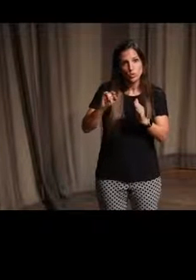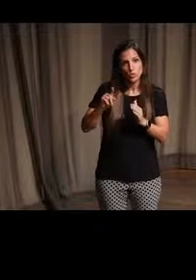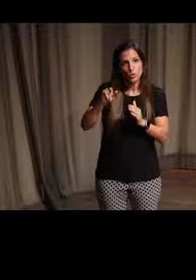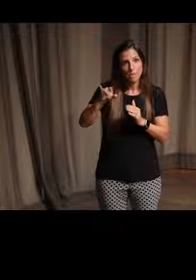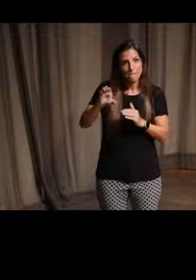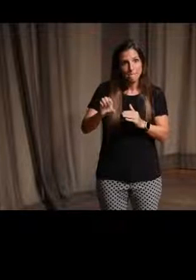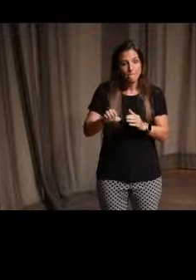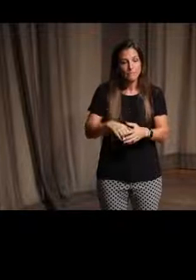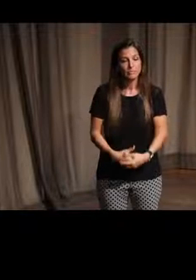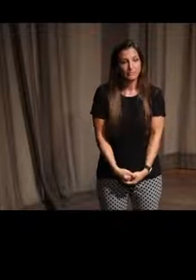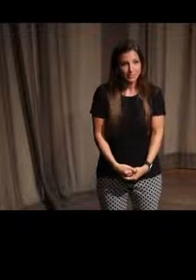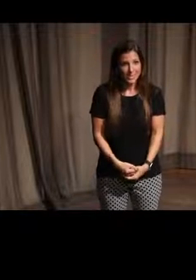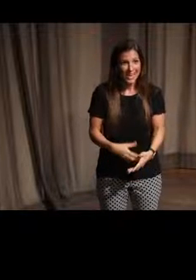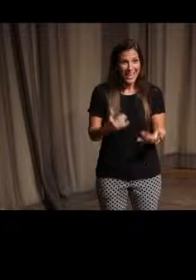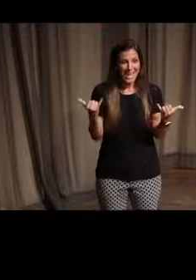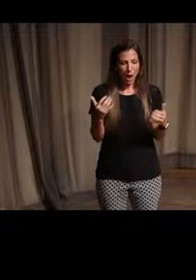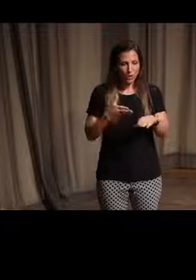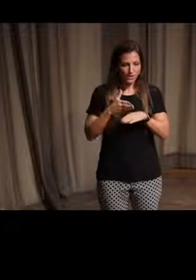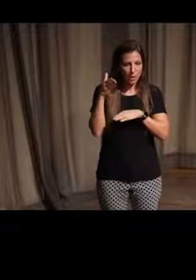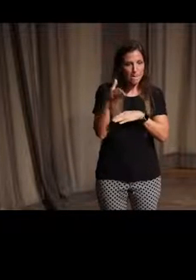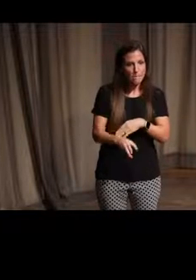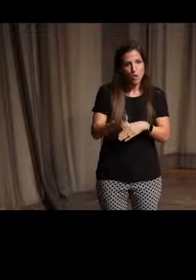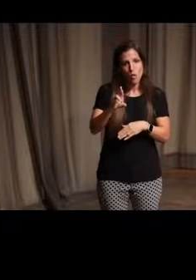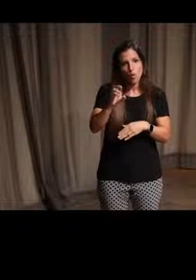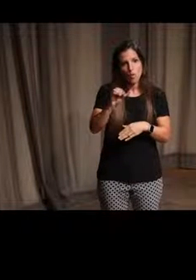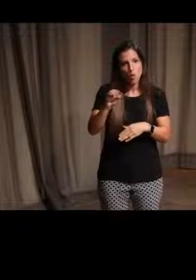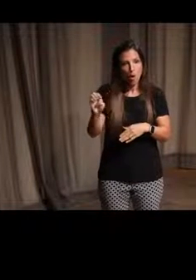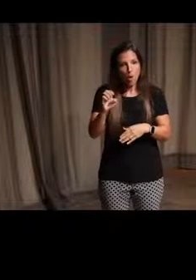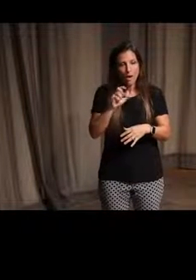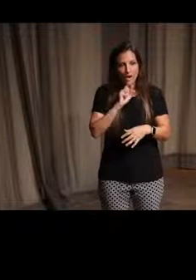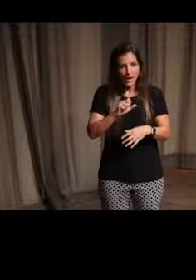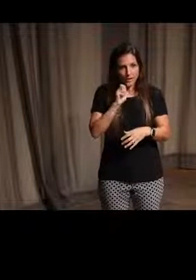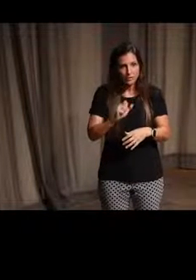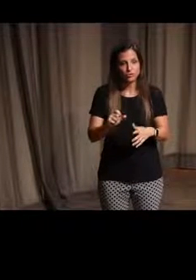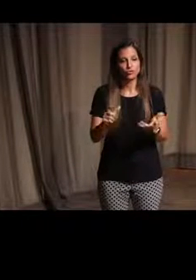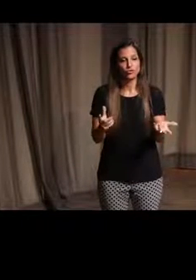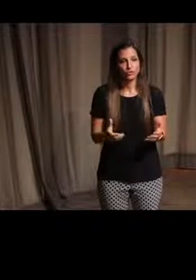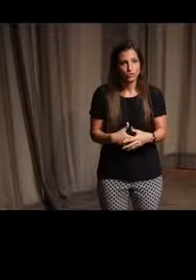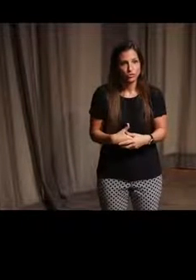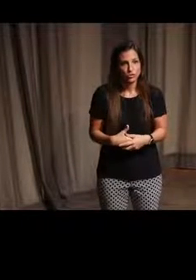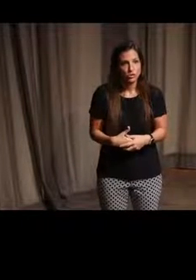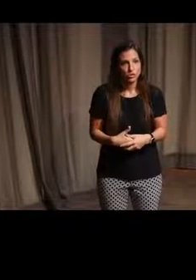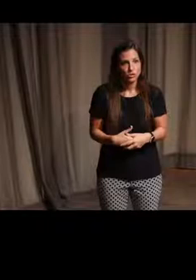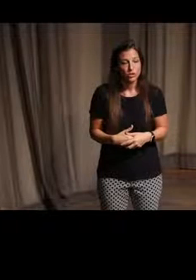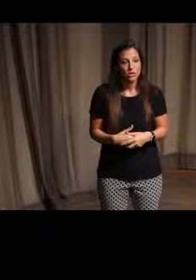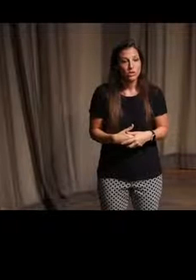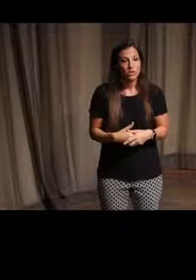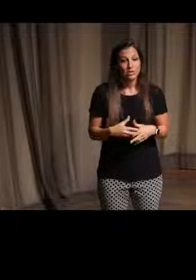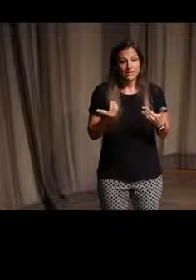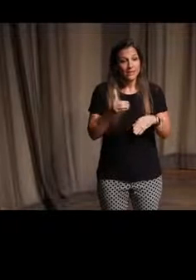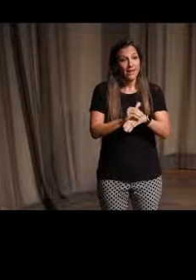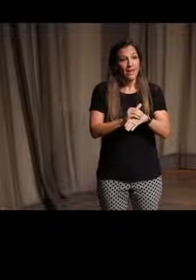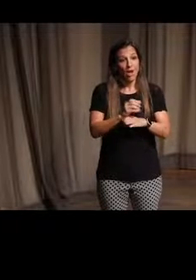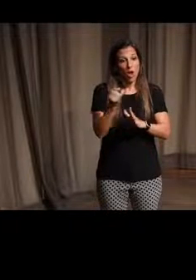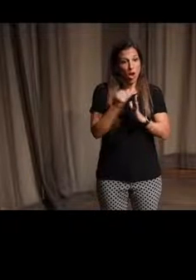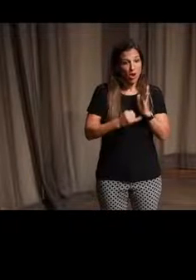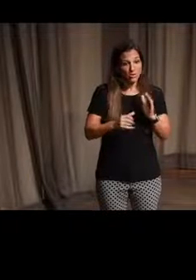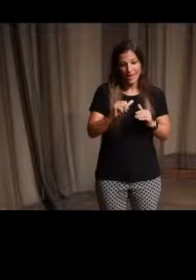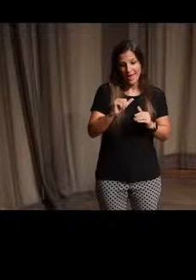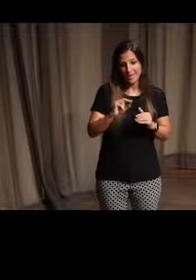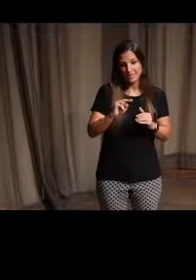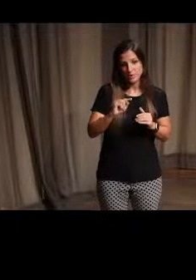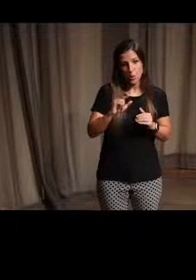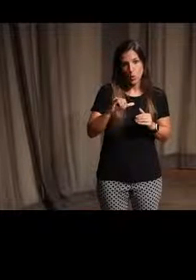in a Post-Roe Age with Antonia Wright and Maritza Lacayo. So for tonight, artist Antonia